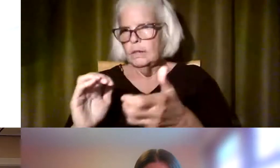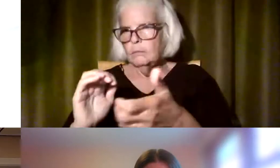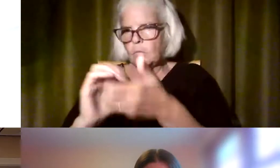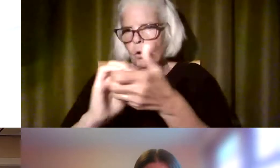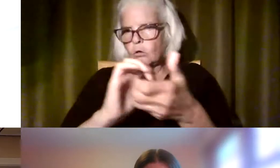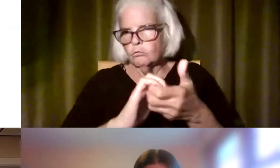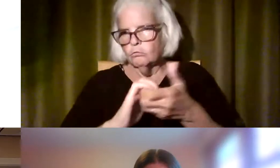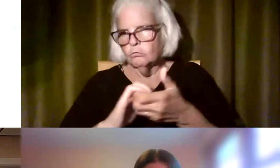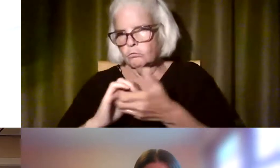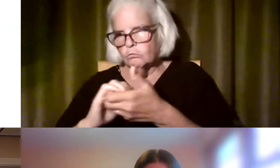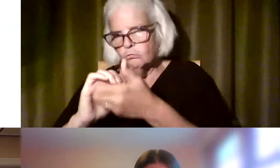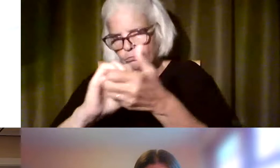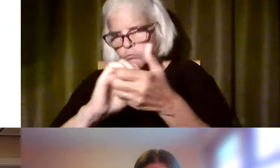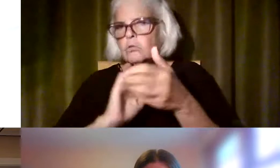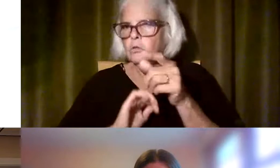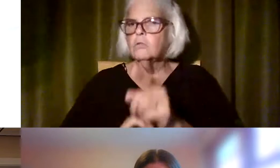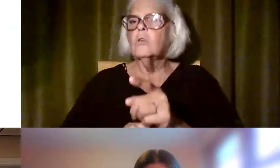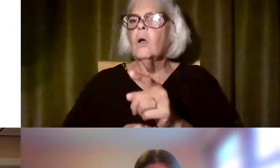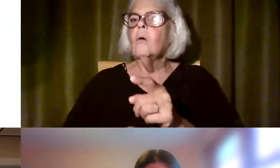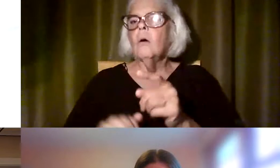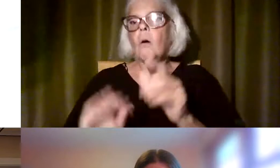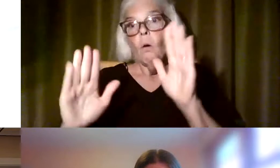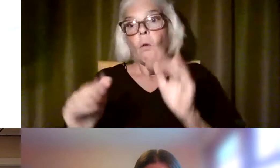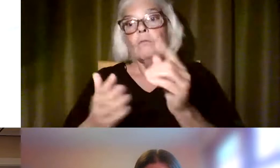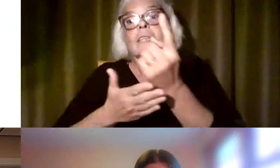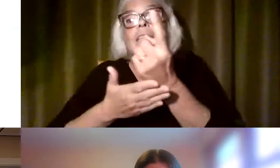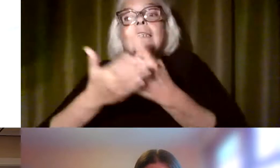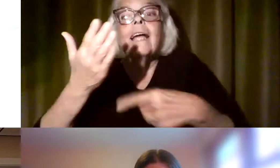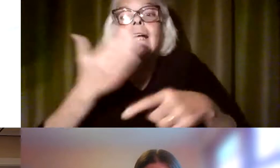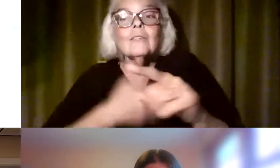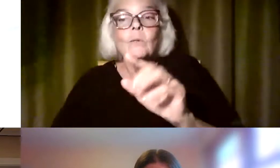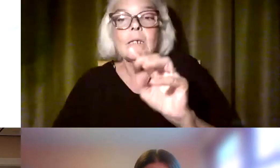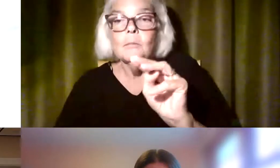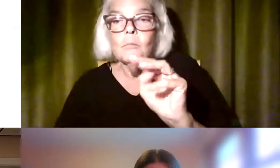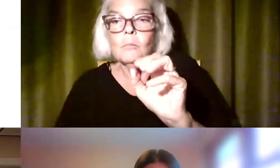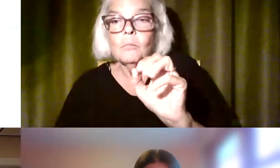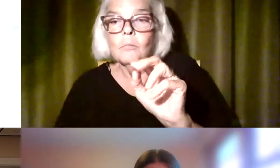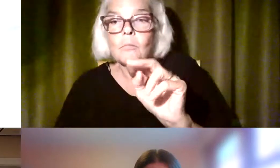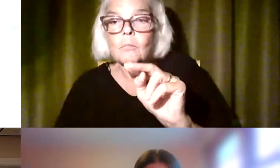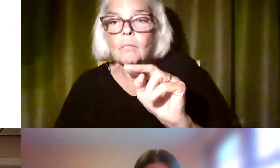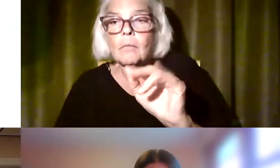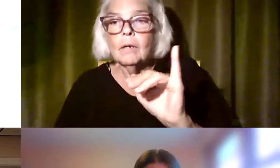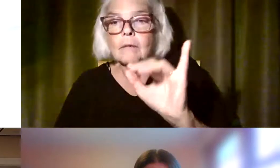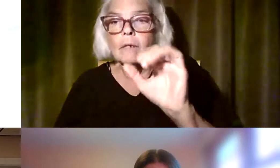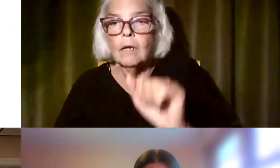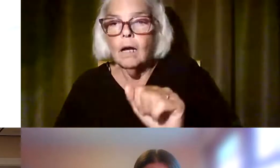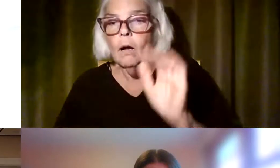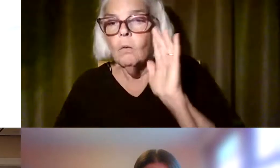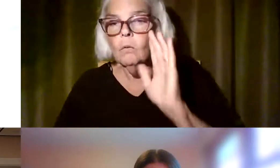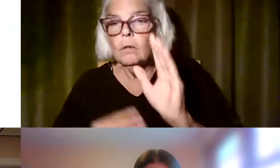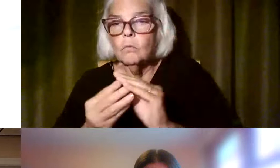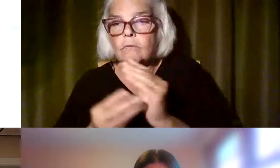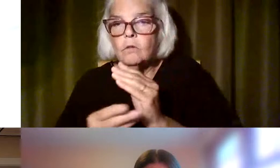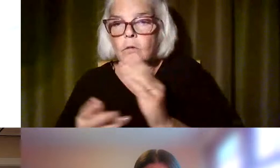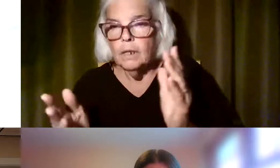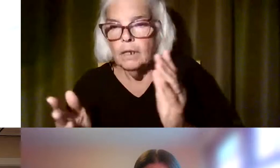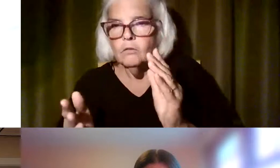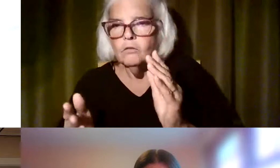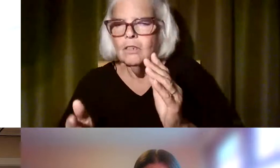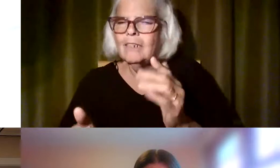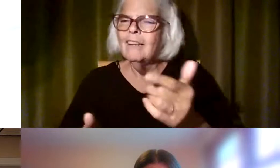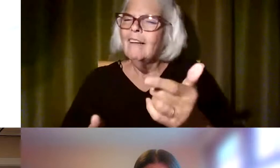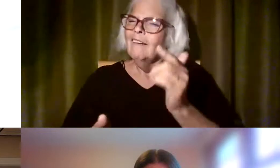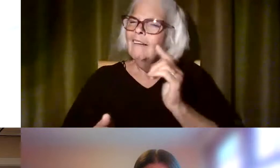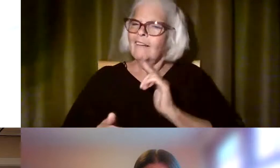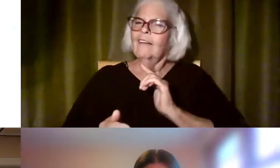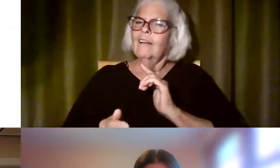details for you. And I don't know if when she's on will the vaccines be available? Because if it's next week, then they're already going to be behind. This was the problem that